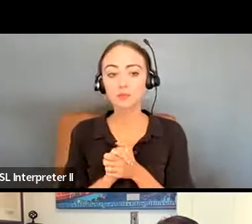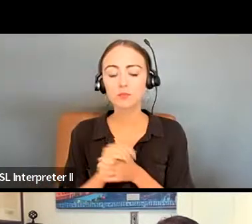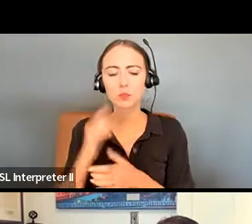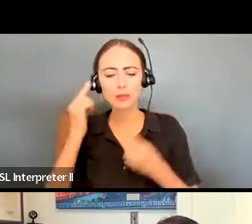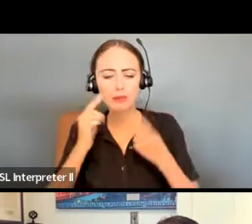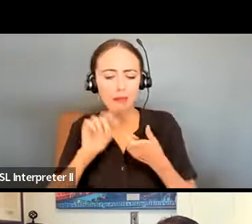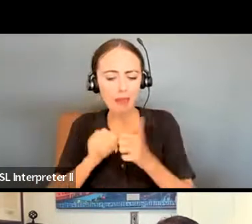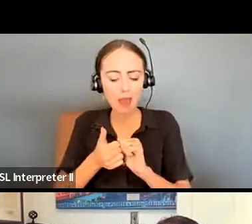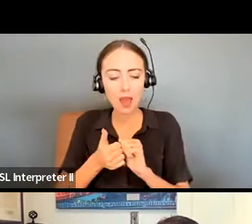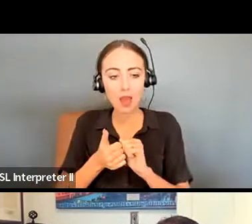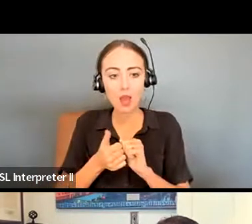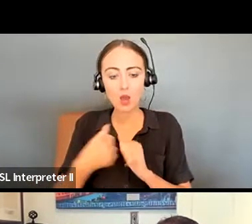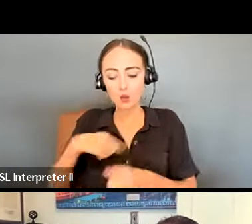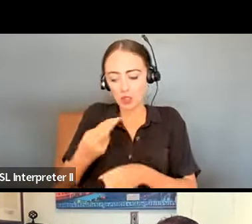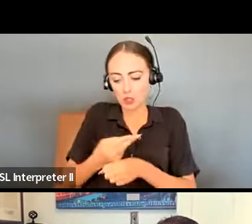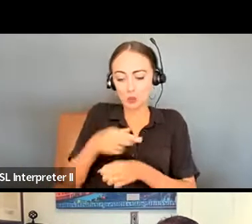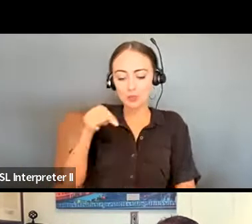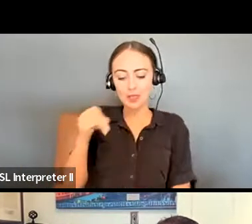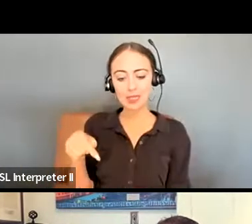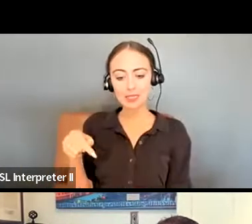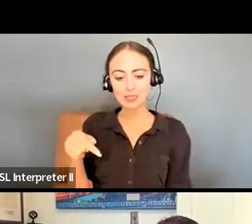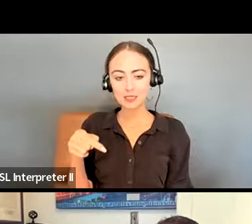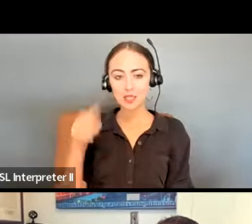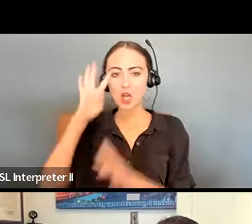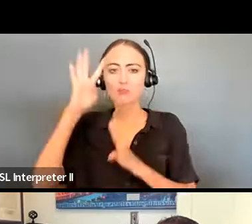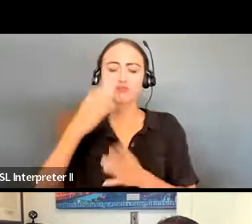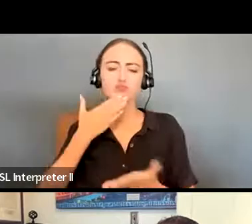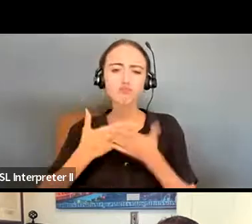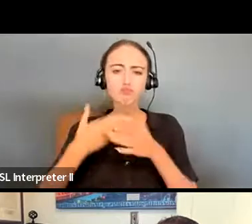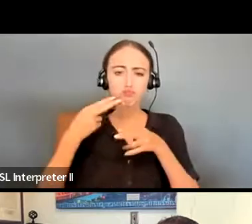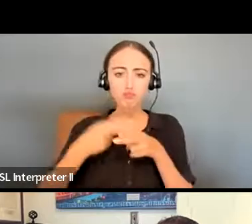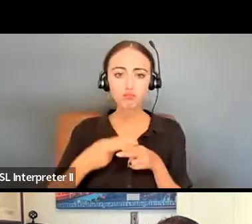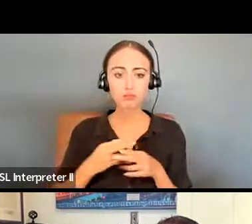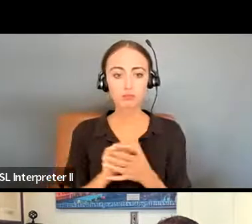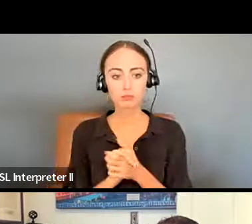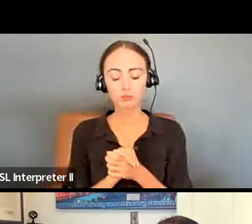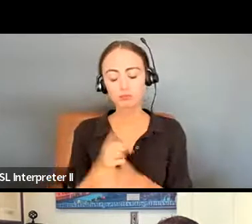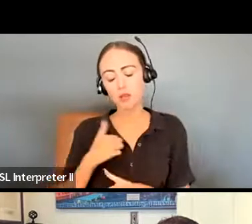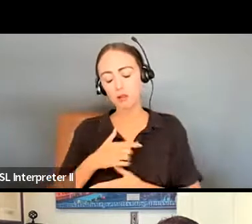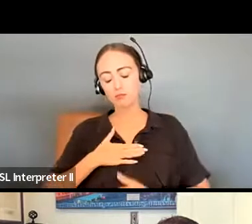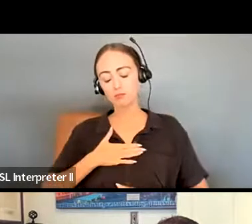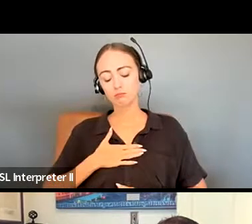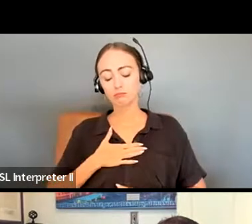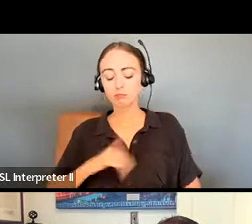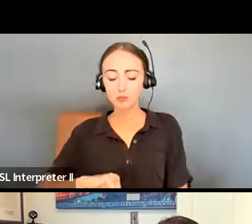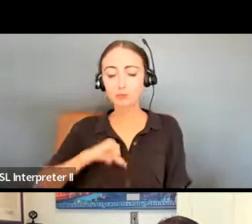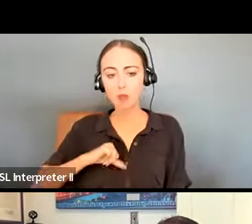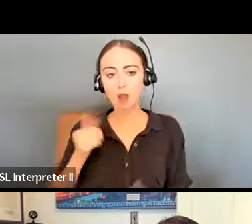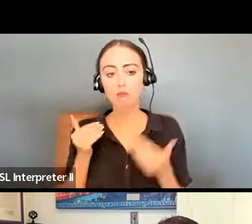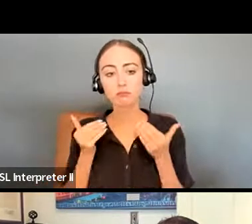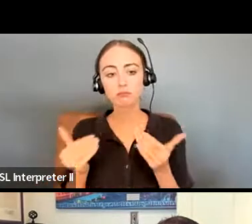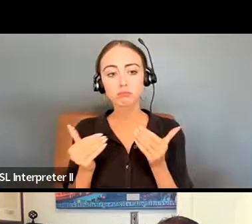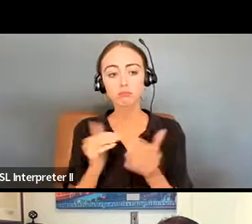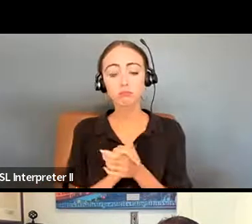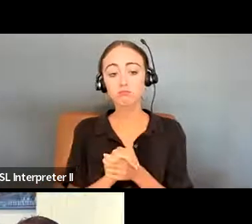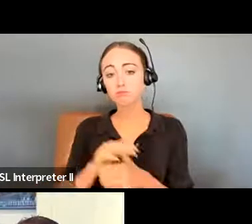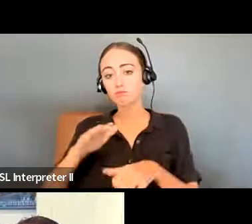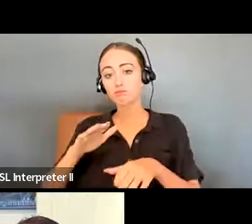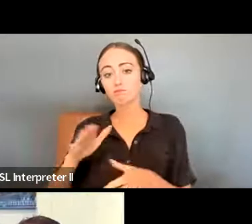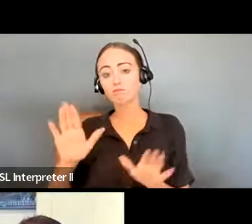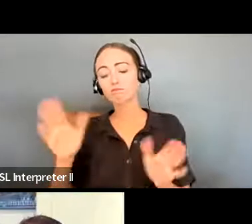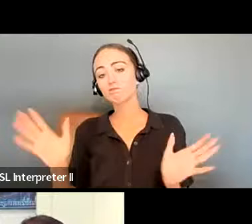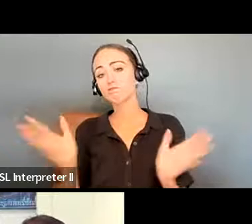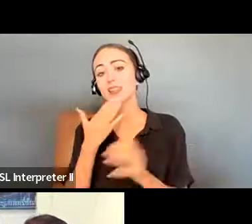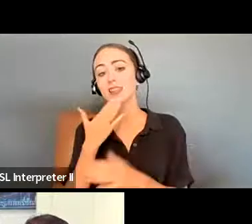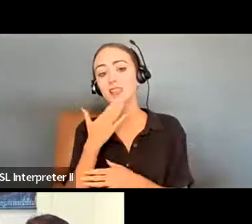about how do we utilize this and create some great names. So I'm really proud this is moving forward. A shout out and appreciation to